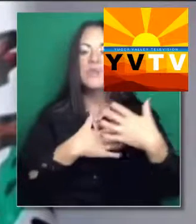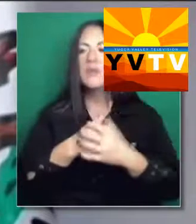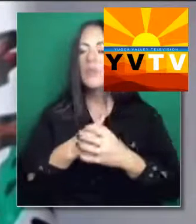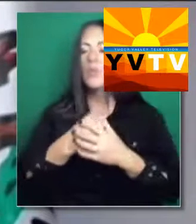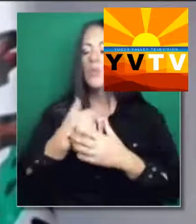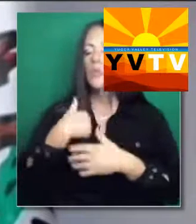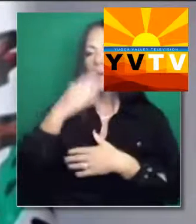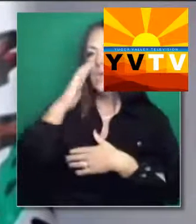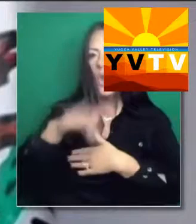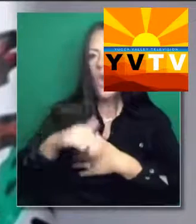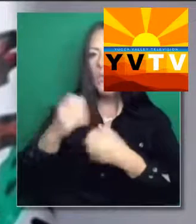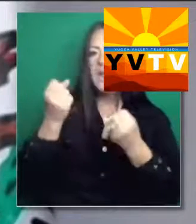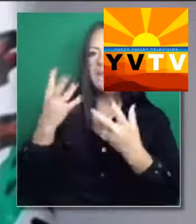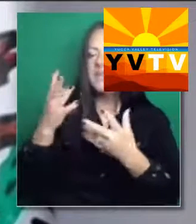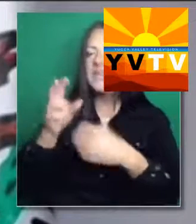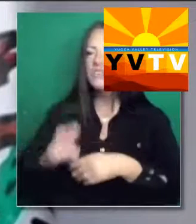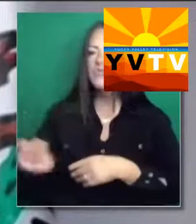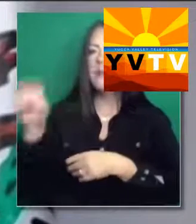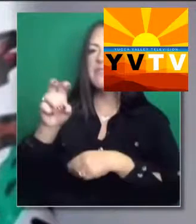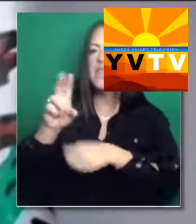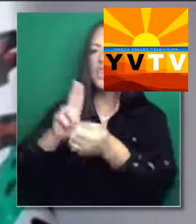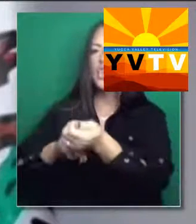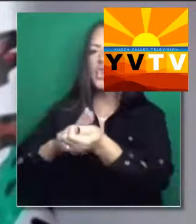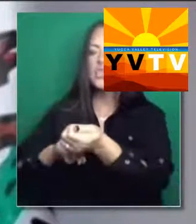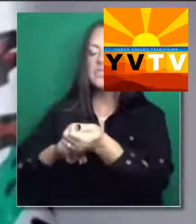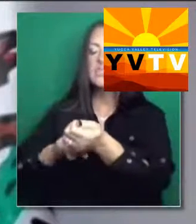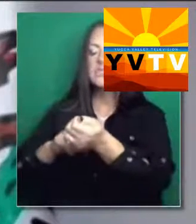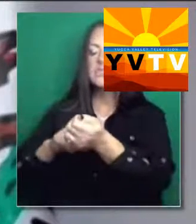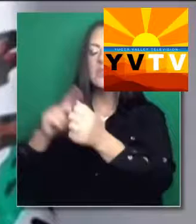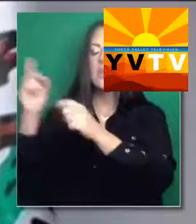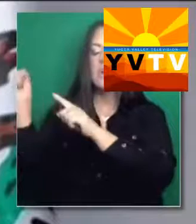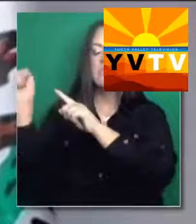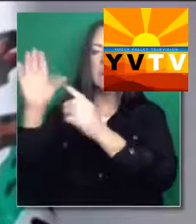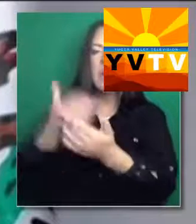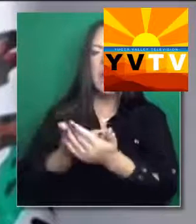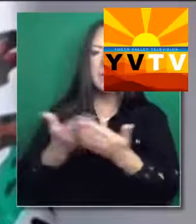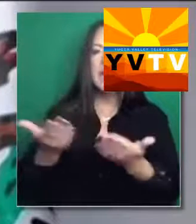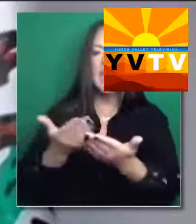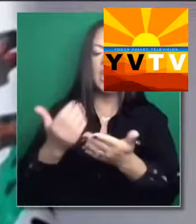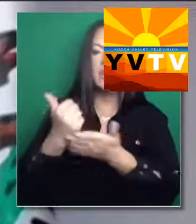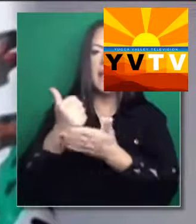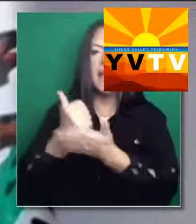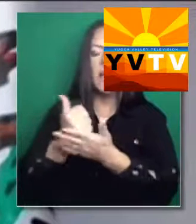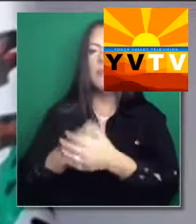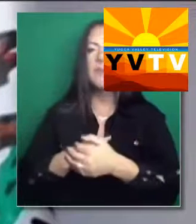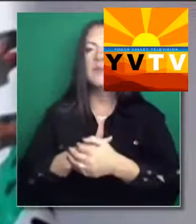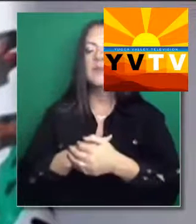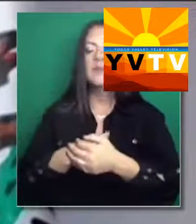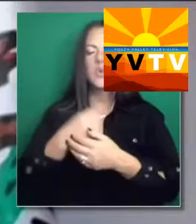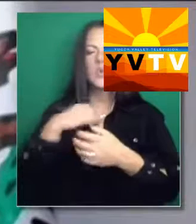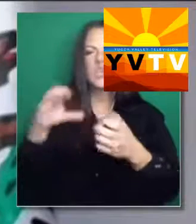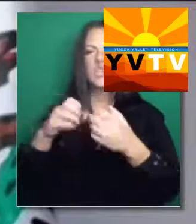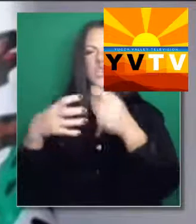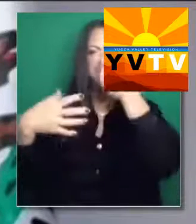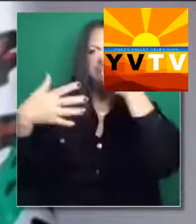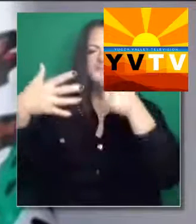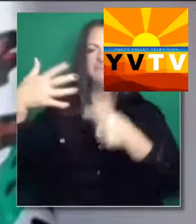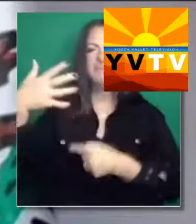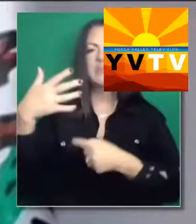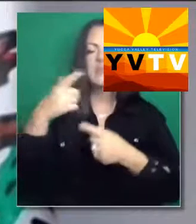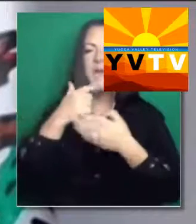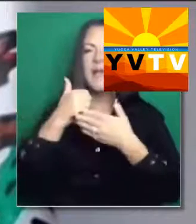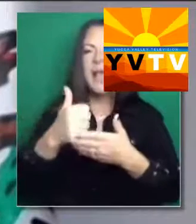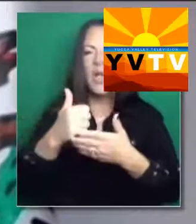today and over the course of the week. New Department of Defense teams, all meant to stabilize and strengthen the